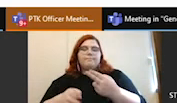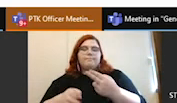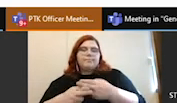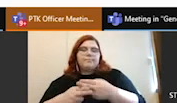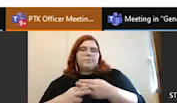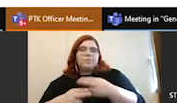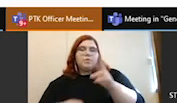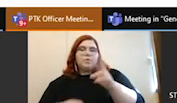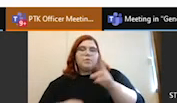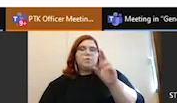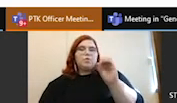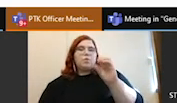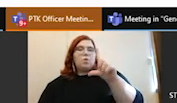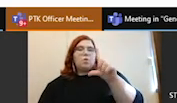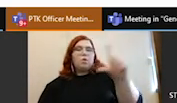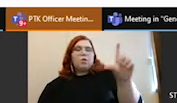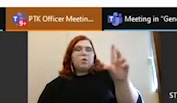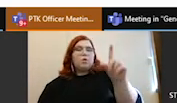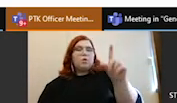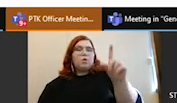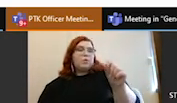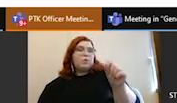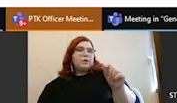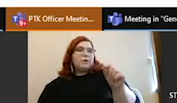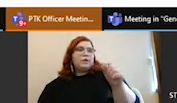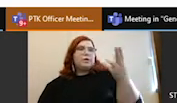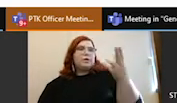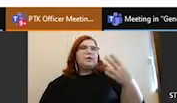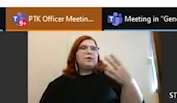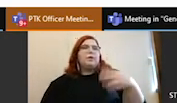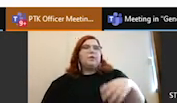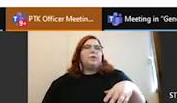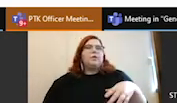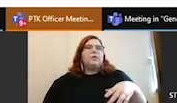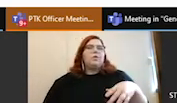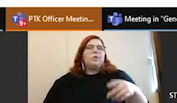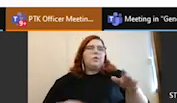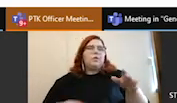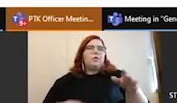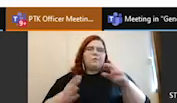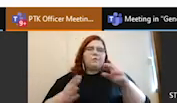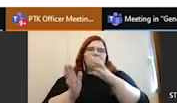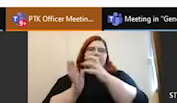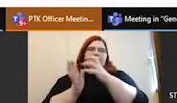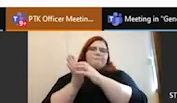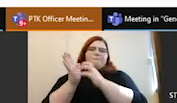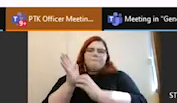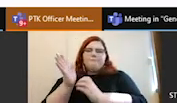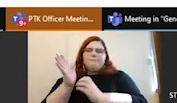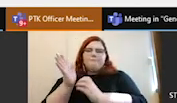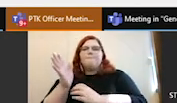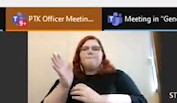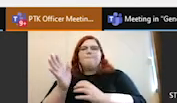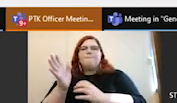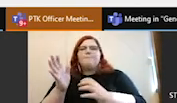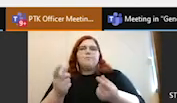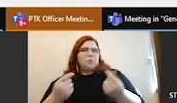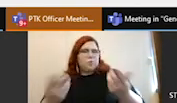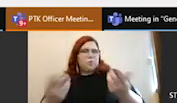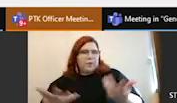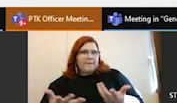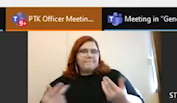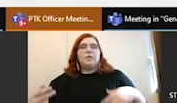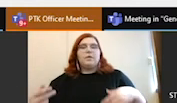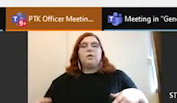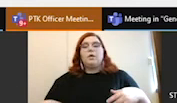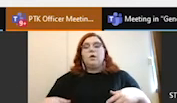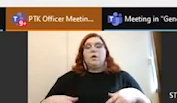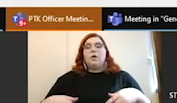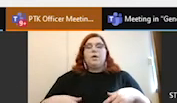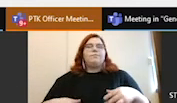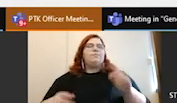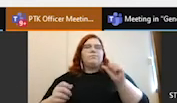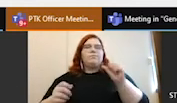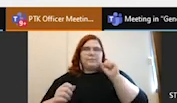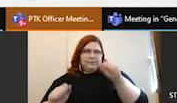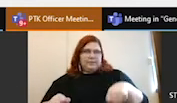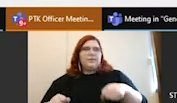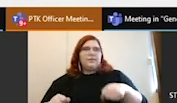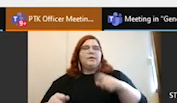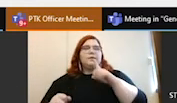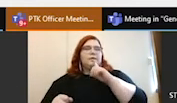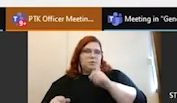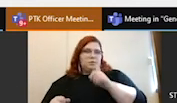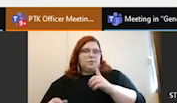Roll20, where he kind of keeps track of his adventures and the players and all that stuff. But absolutely, this is like a great way for you